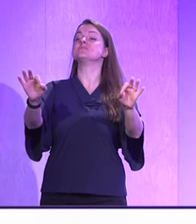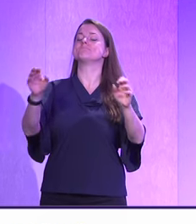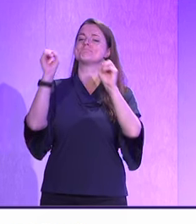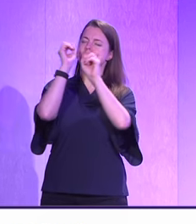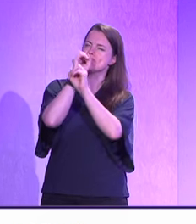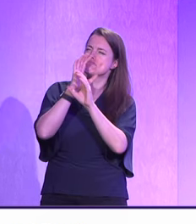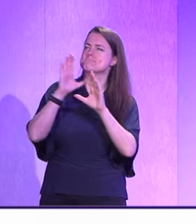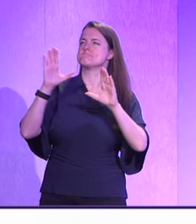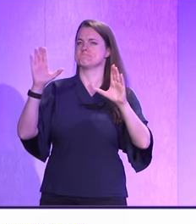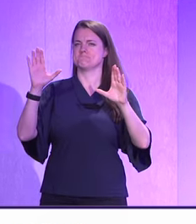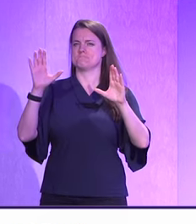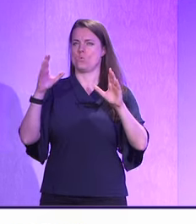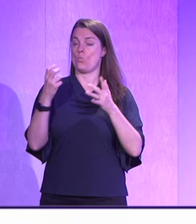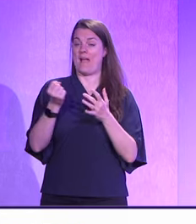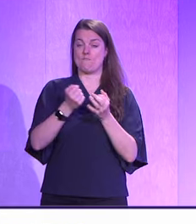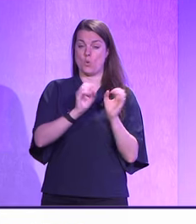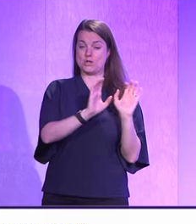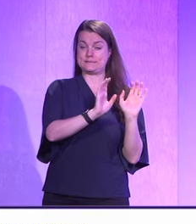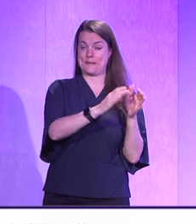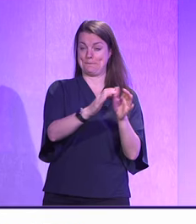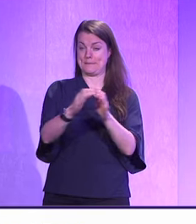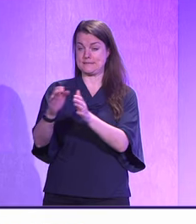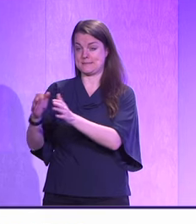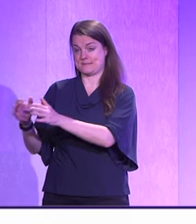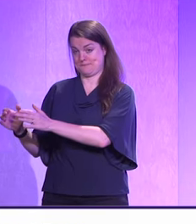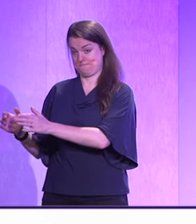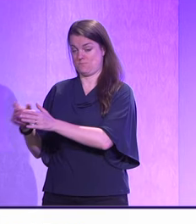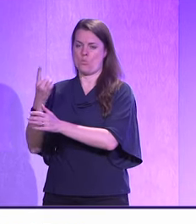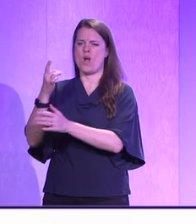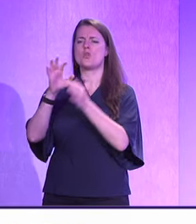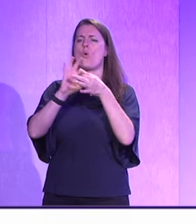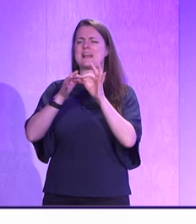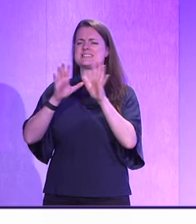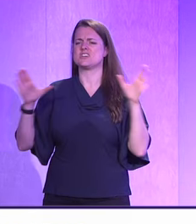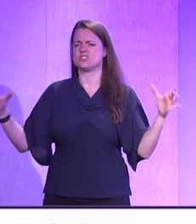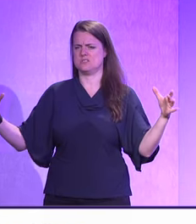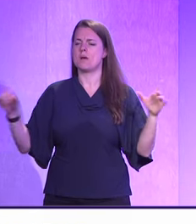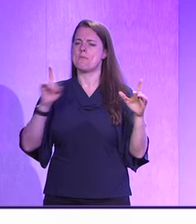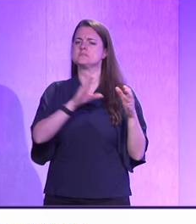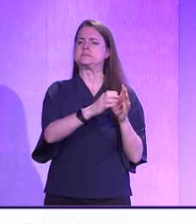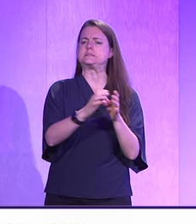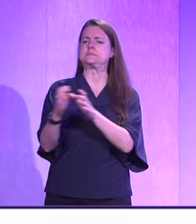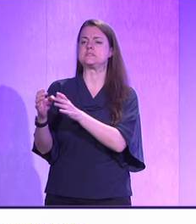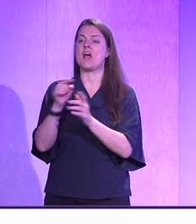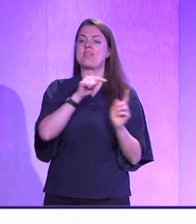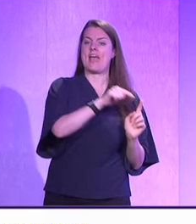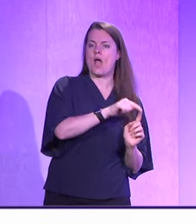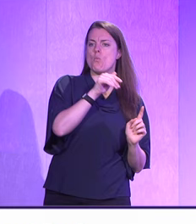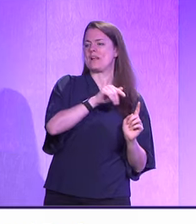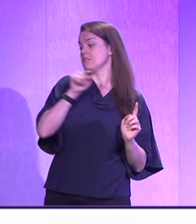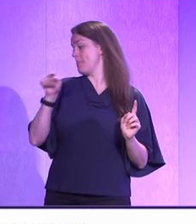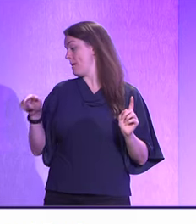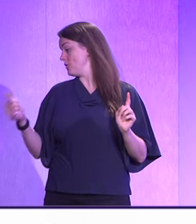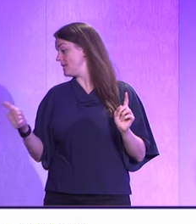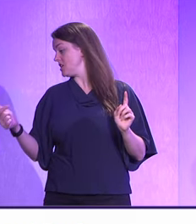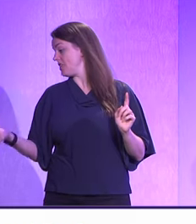that we've got lots of different teams in the organization, and we've got this team that needs to wait on this team, and they need to wait on two